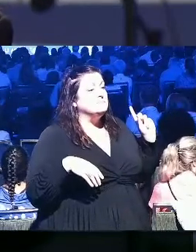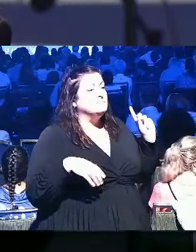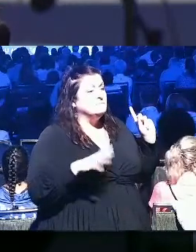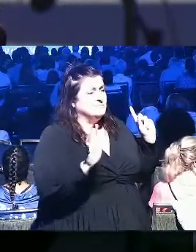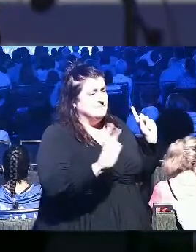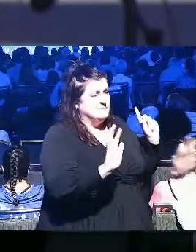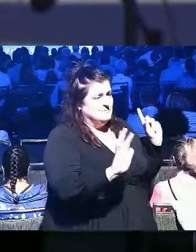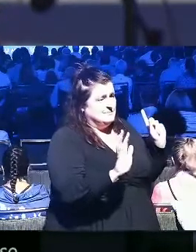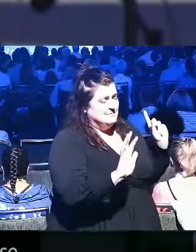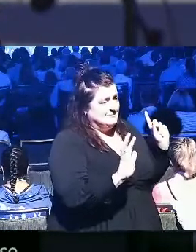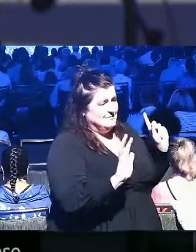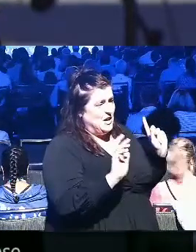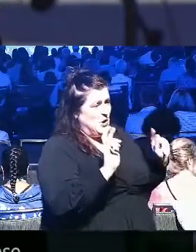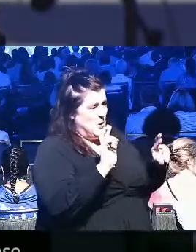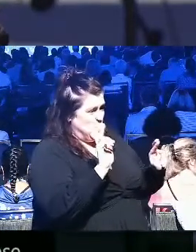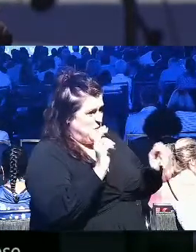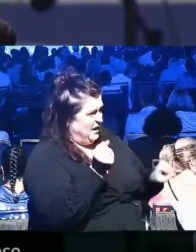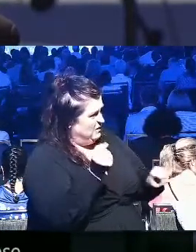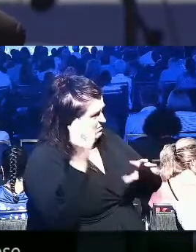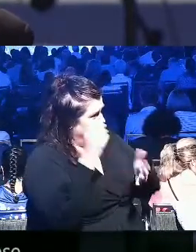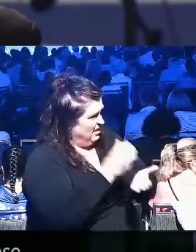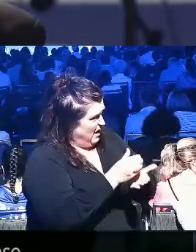amen?